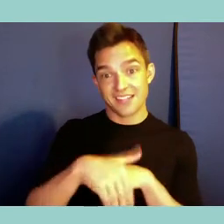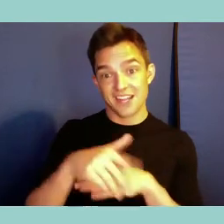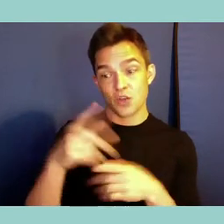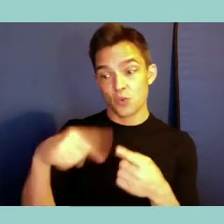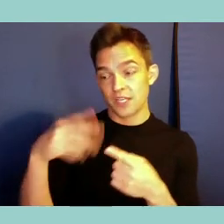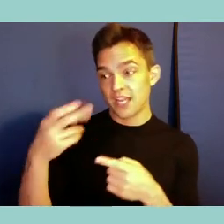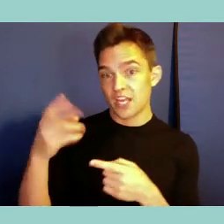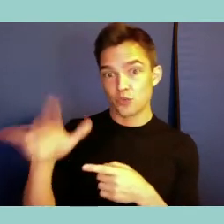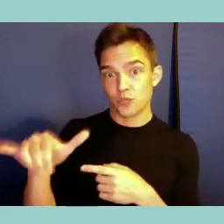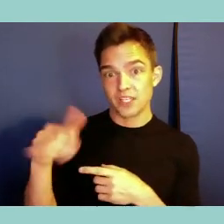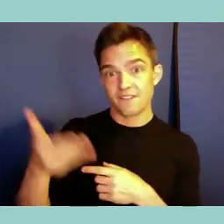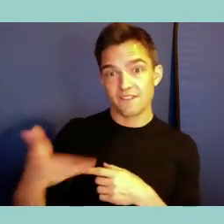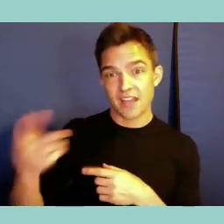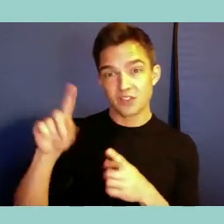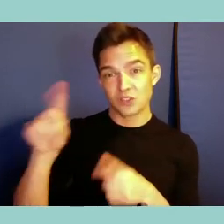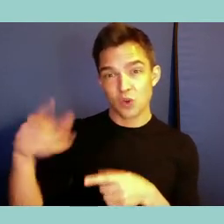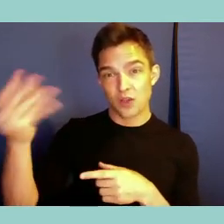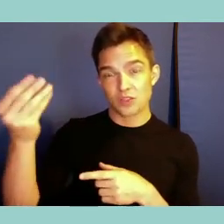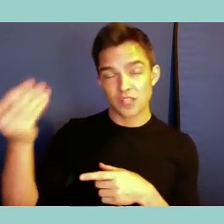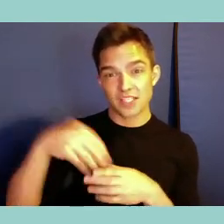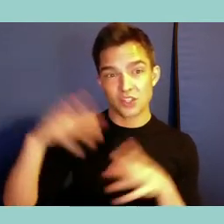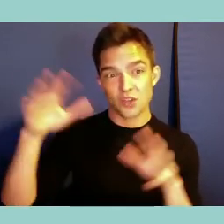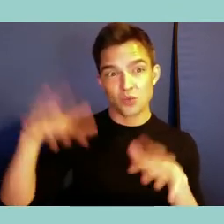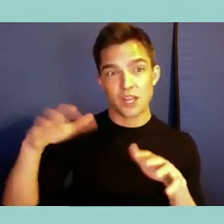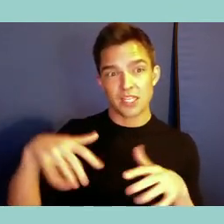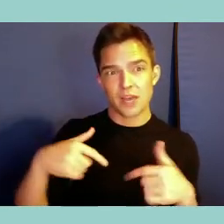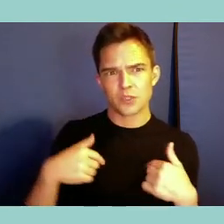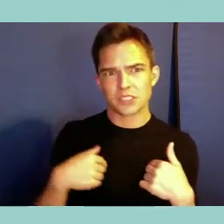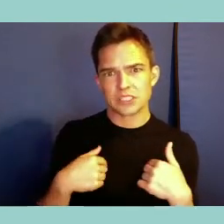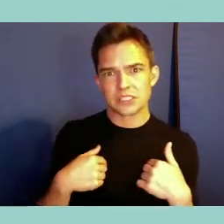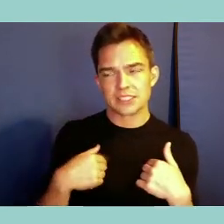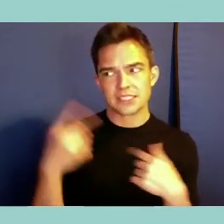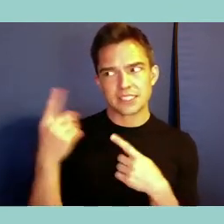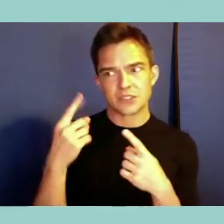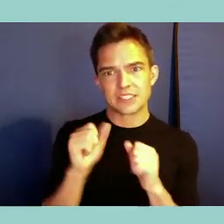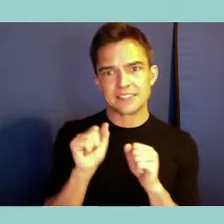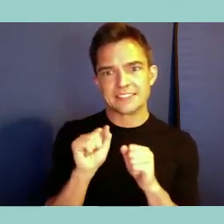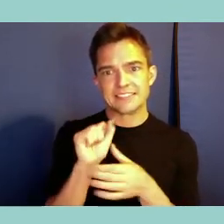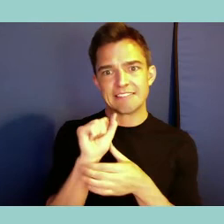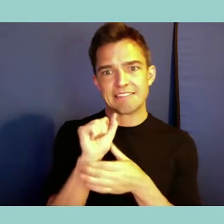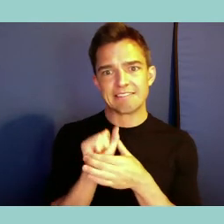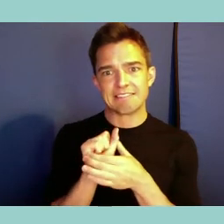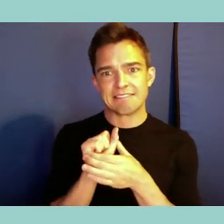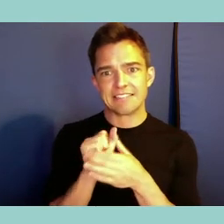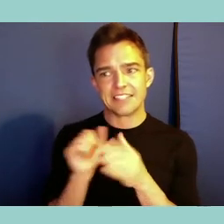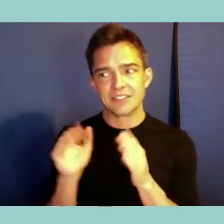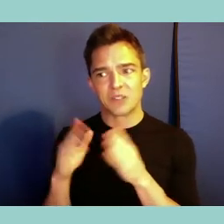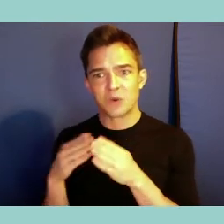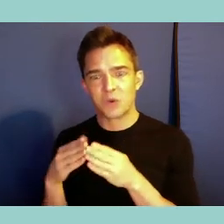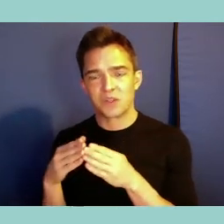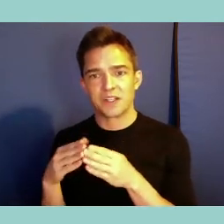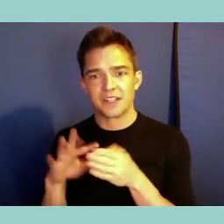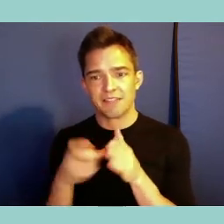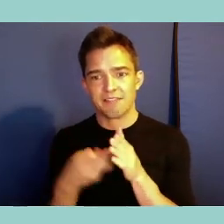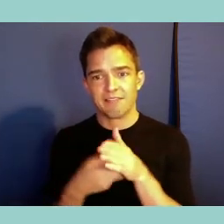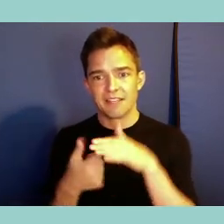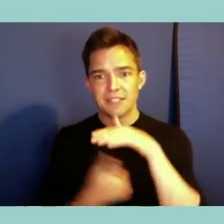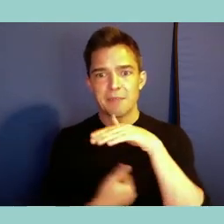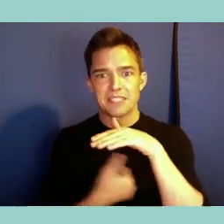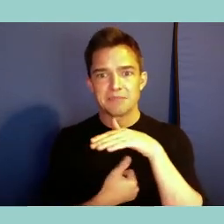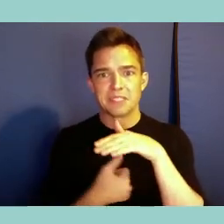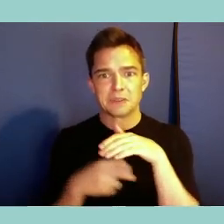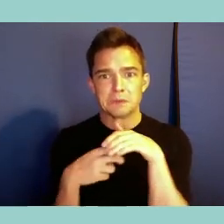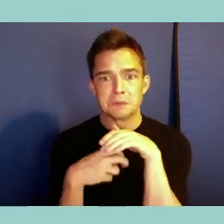was inviting us to join him out there in the rain, I was considering cowering in the corner of the basement. But I figured as the